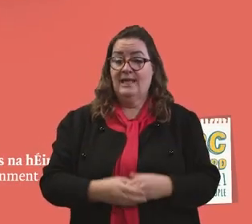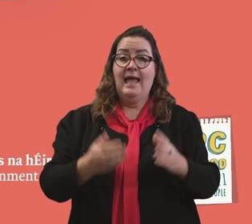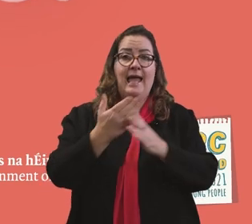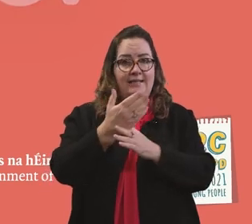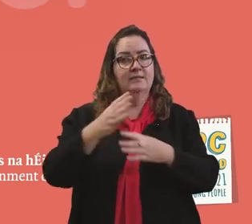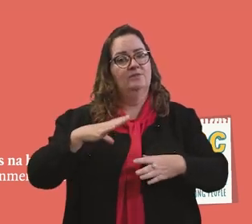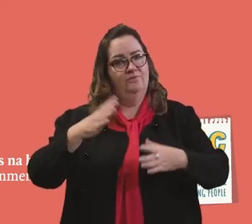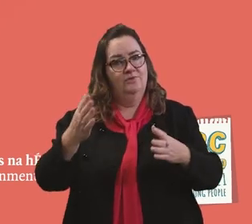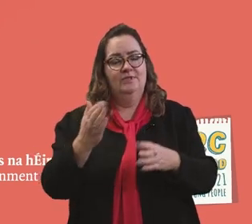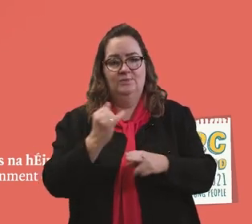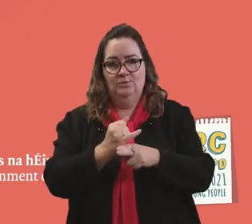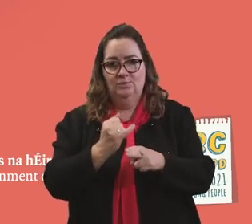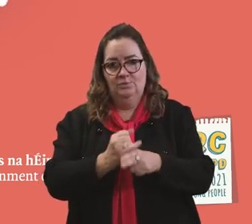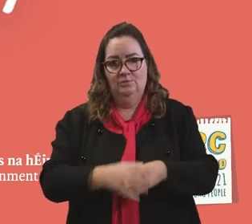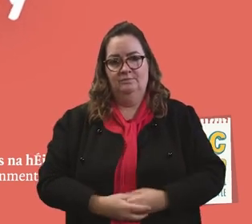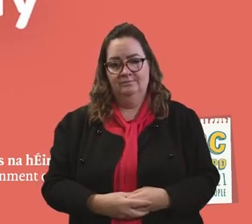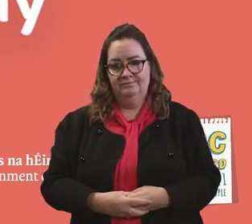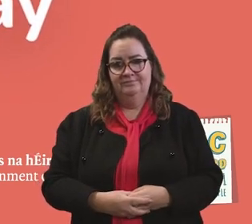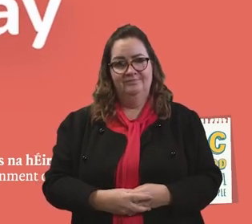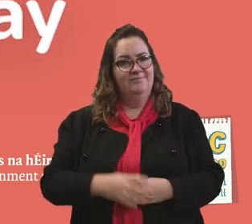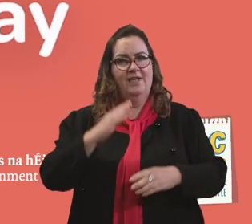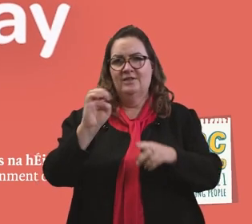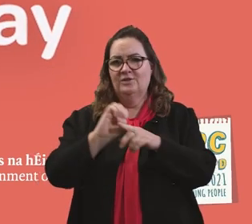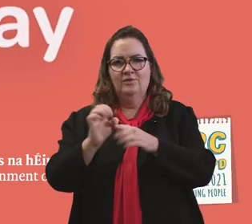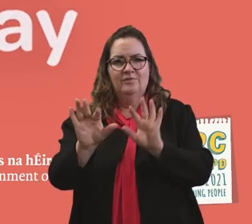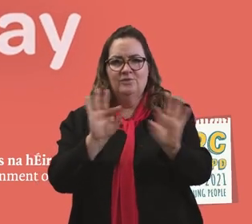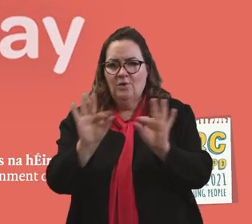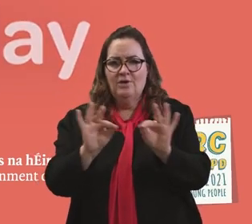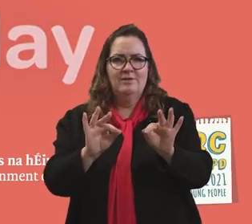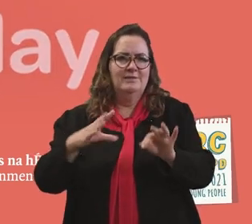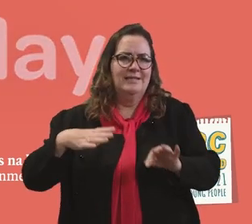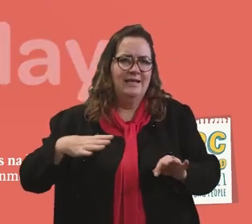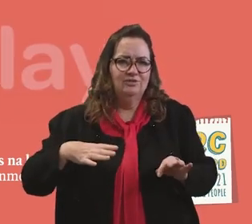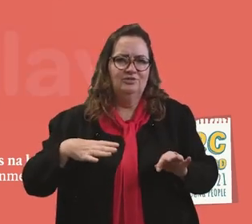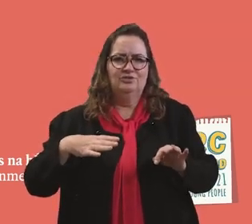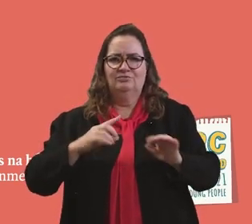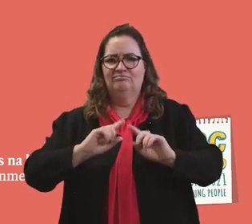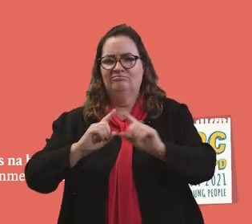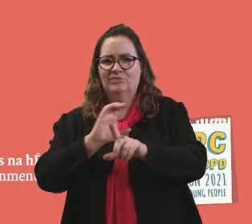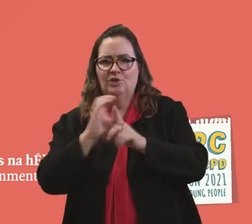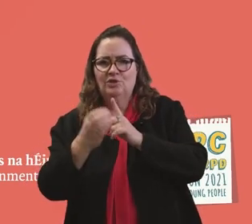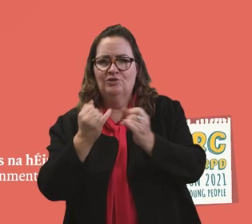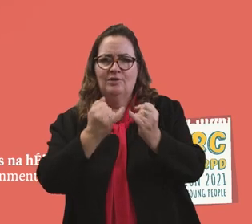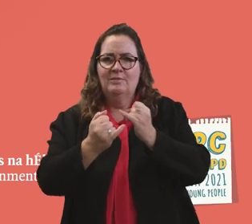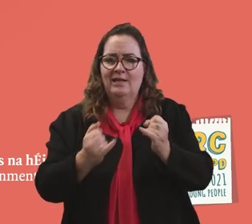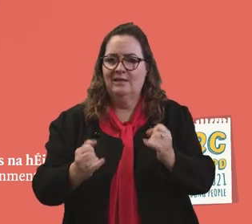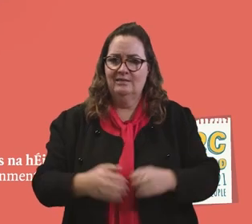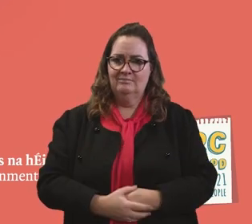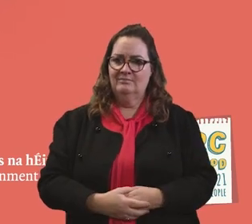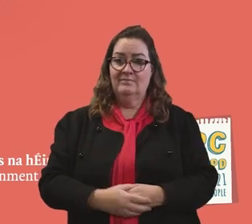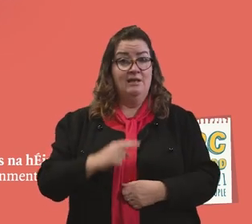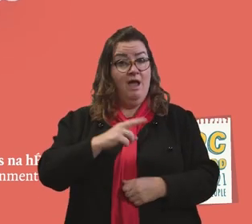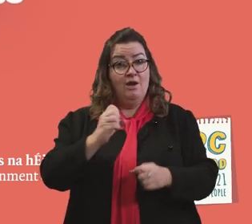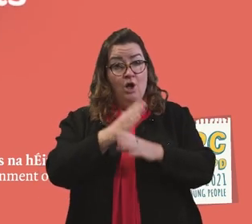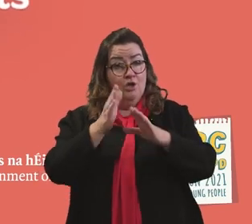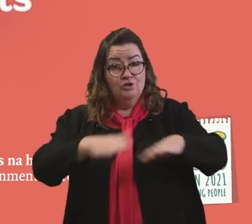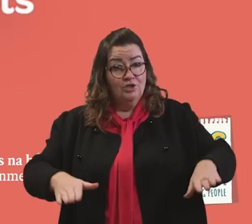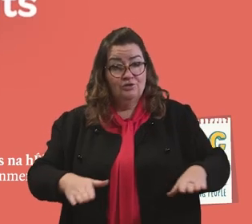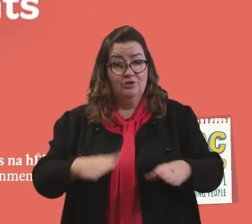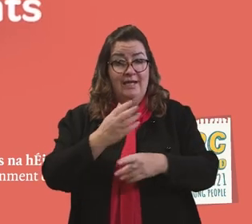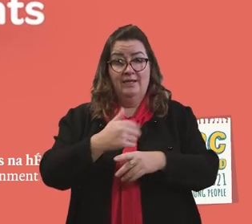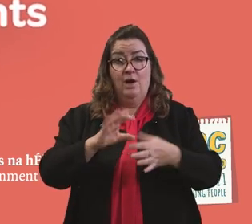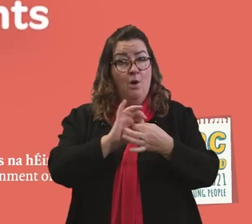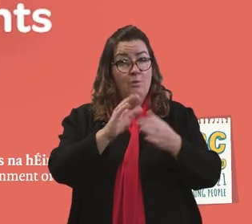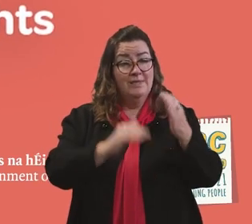school. Lack of choice and facilities hinder leisure, culture and play. Not all children in Ireland, such as children